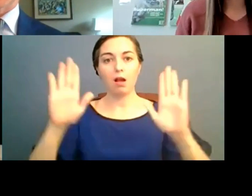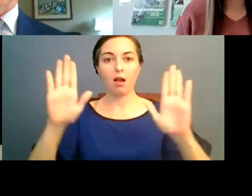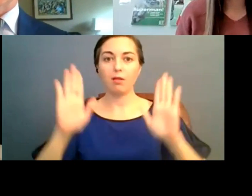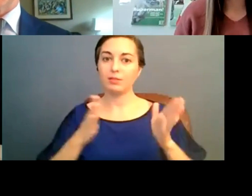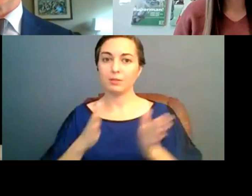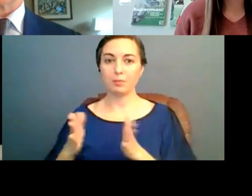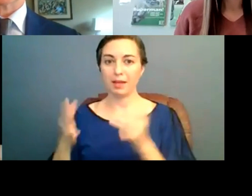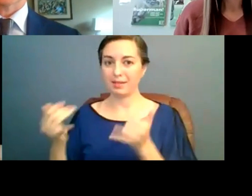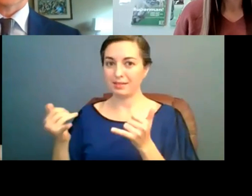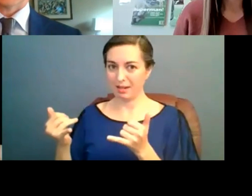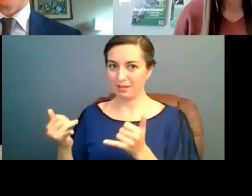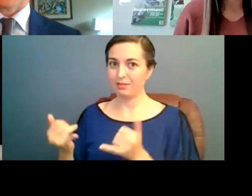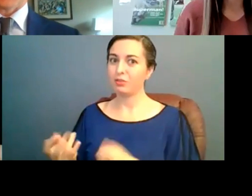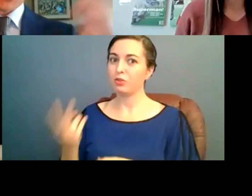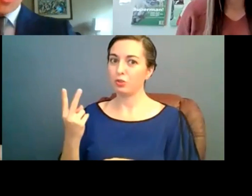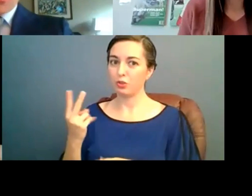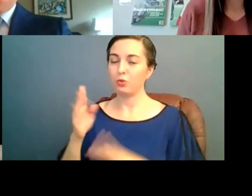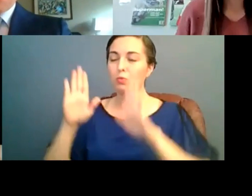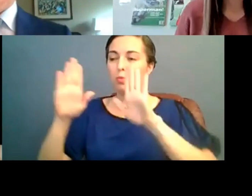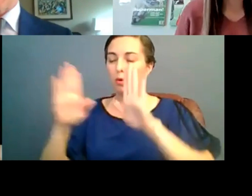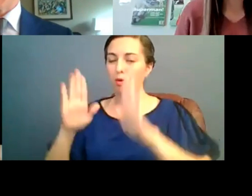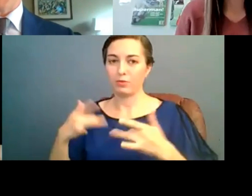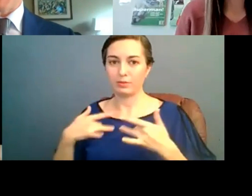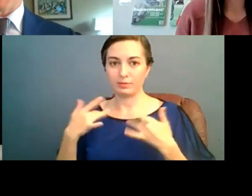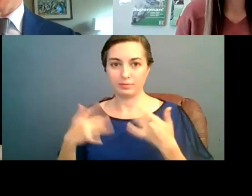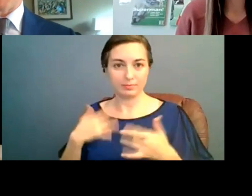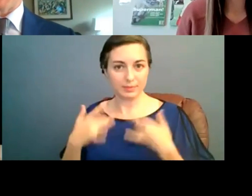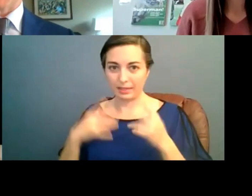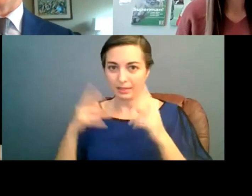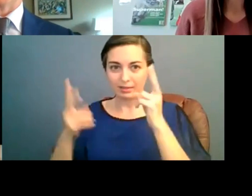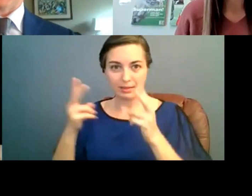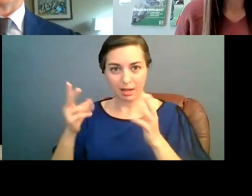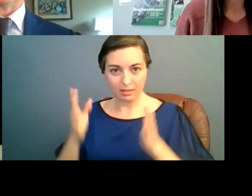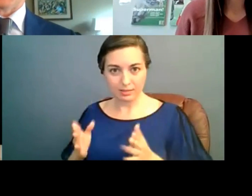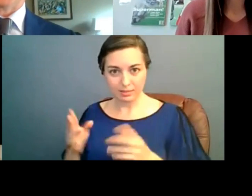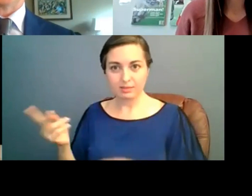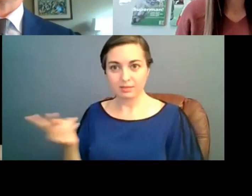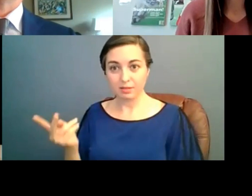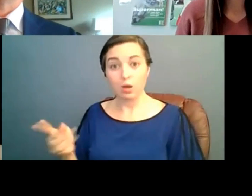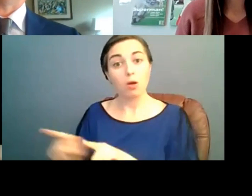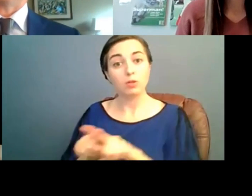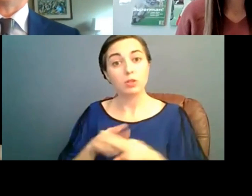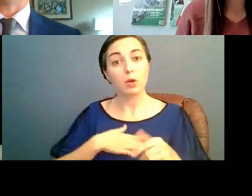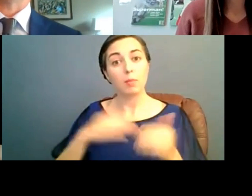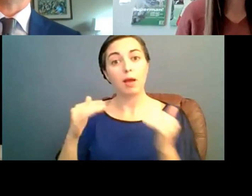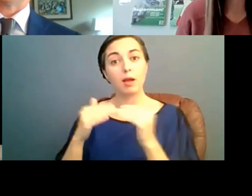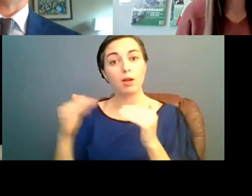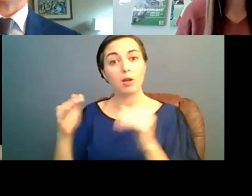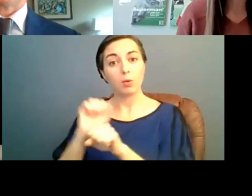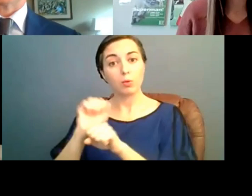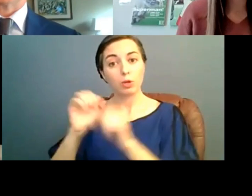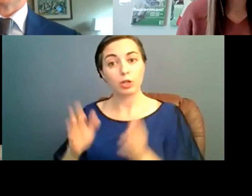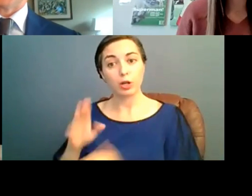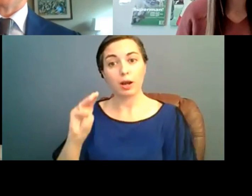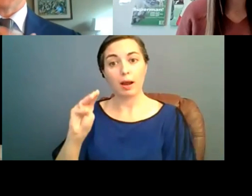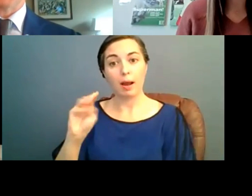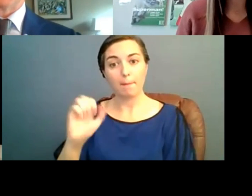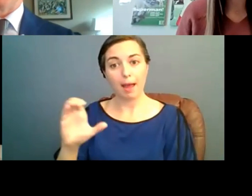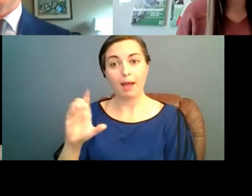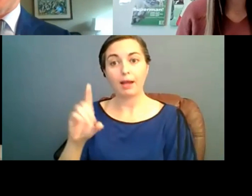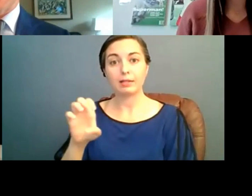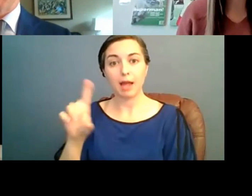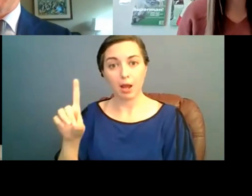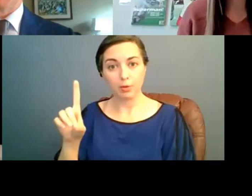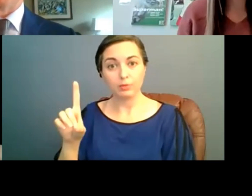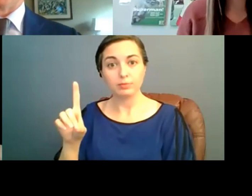two really exciting guests. And also, many of you have met before, my colleague, Mac Dowd, our implementation specialist at